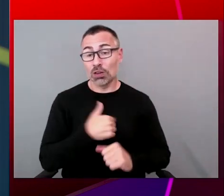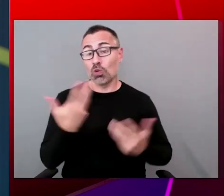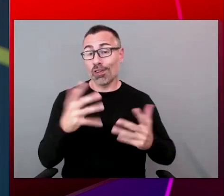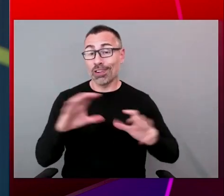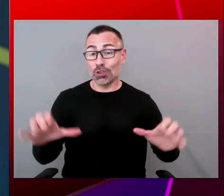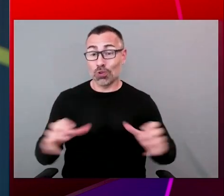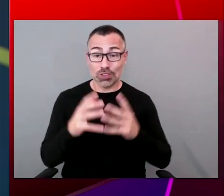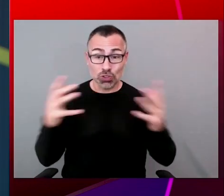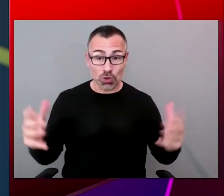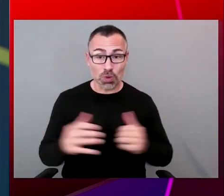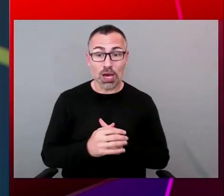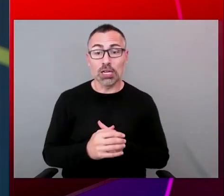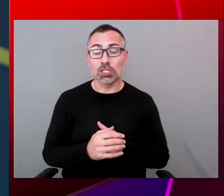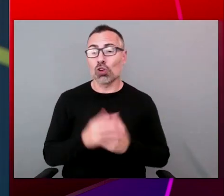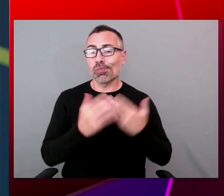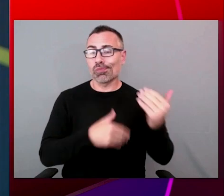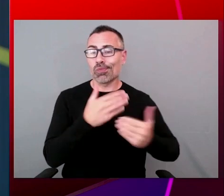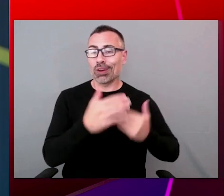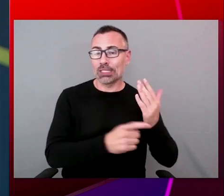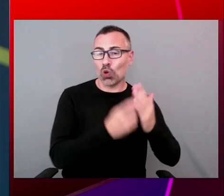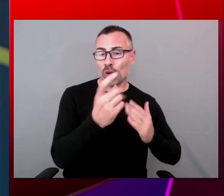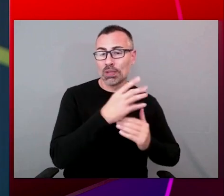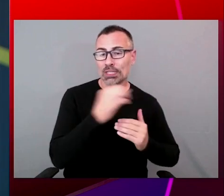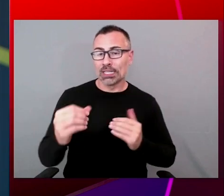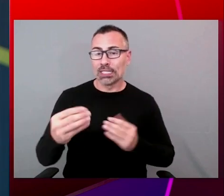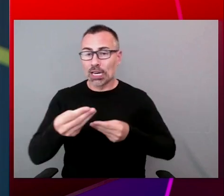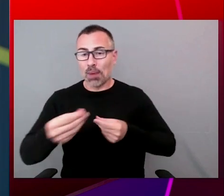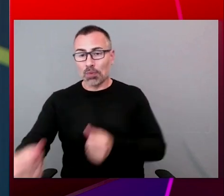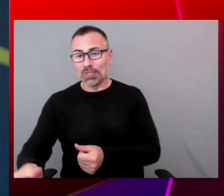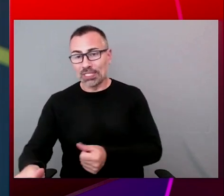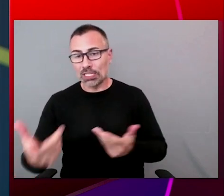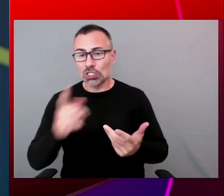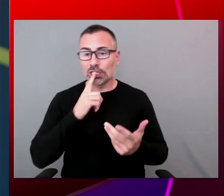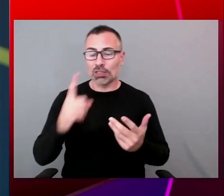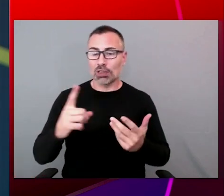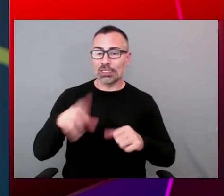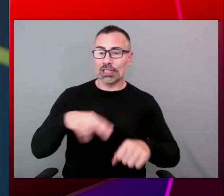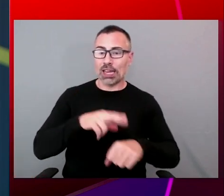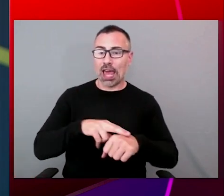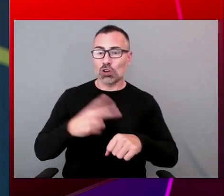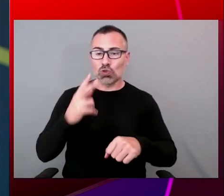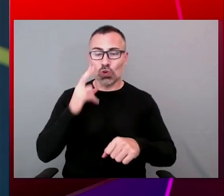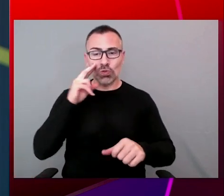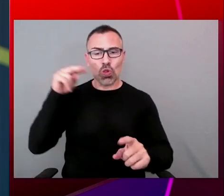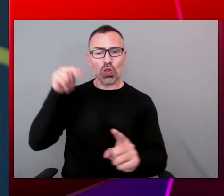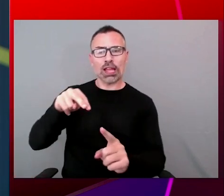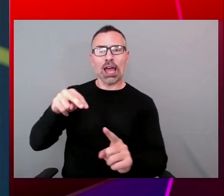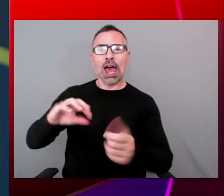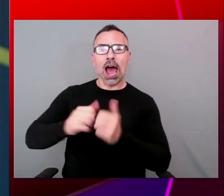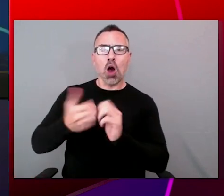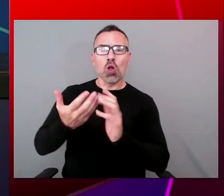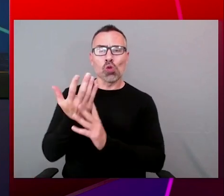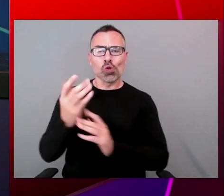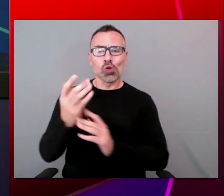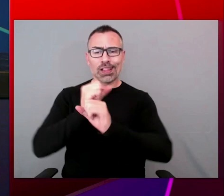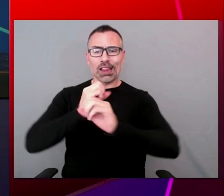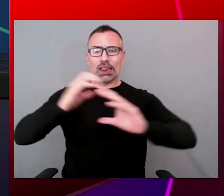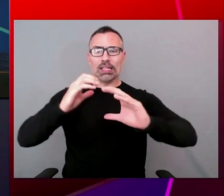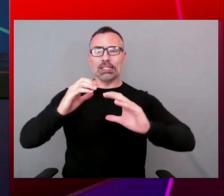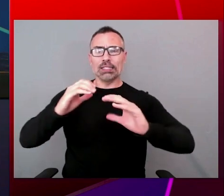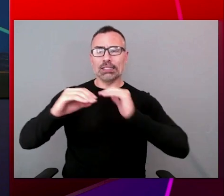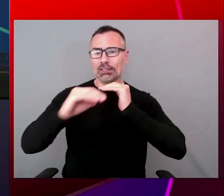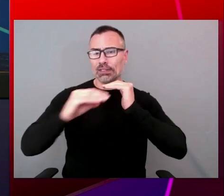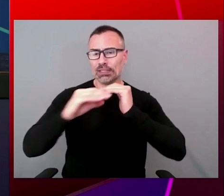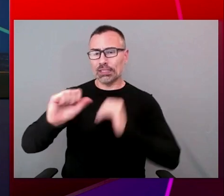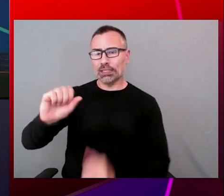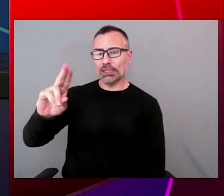and optimization. It was kind of a natural extension to go and look at it through a sustainability lens and really grow out. Yeah, I find that to be truly, truly